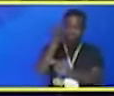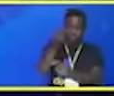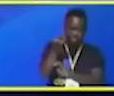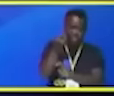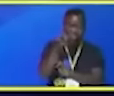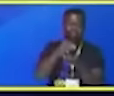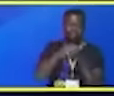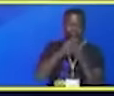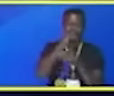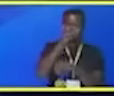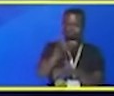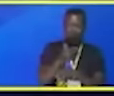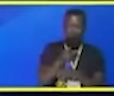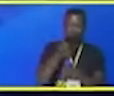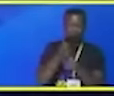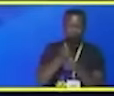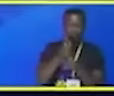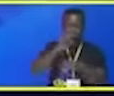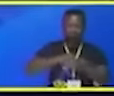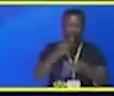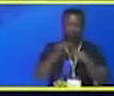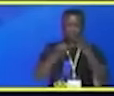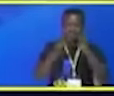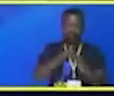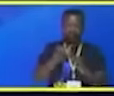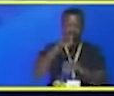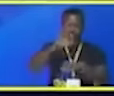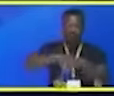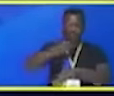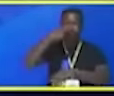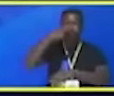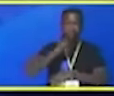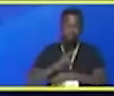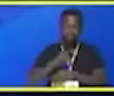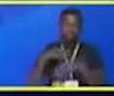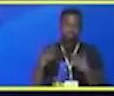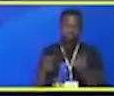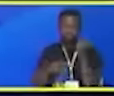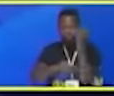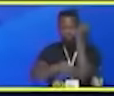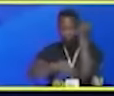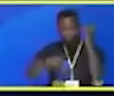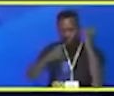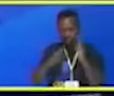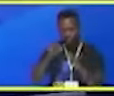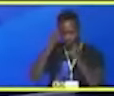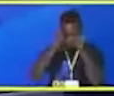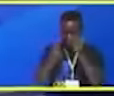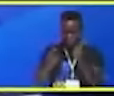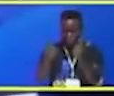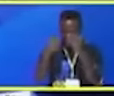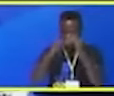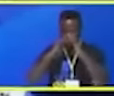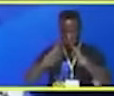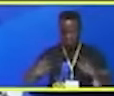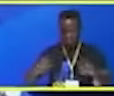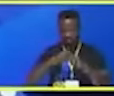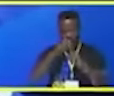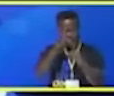welcome. I don't call you a visitor. What do I call you? A thief. Because you are in my house but through